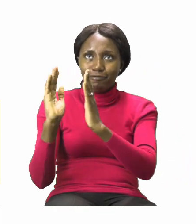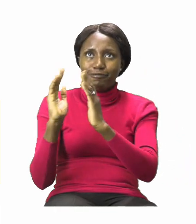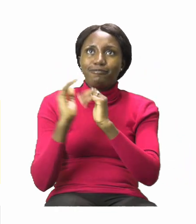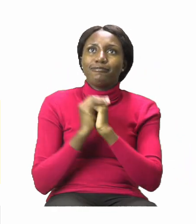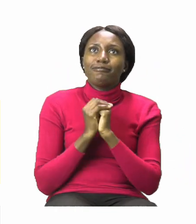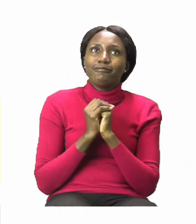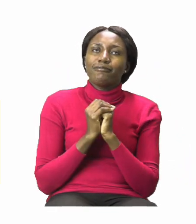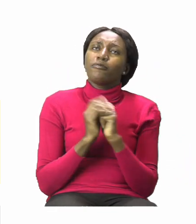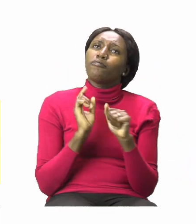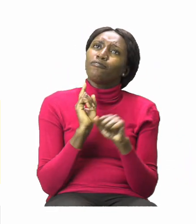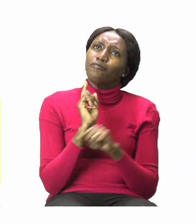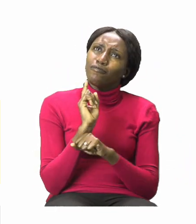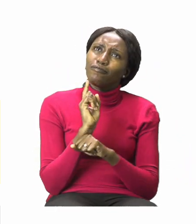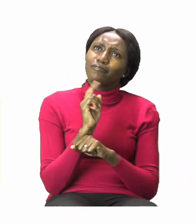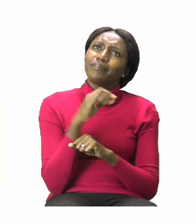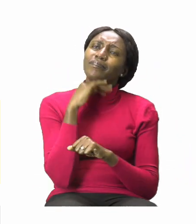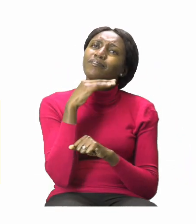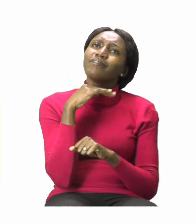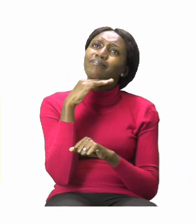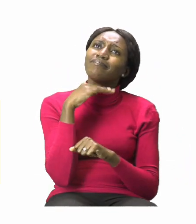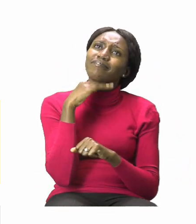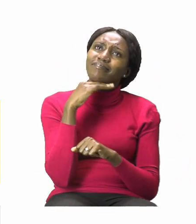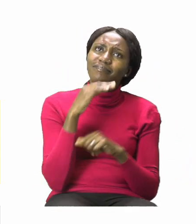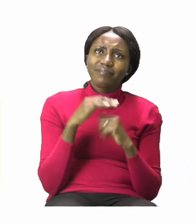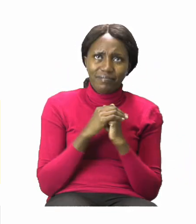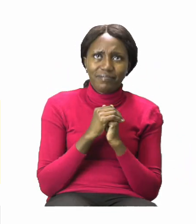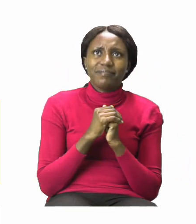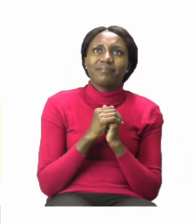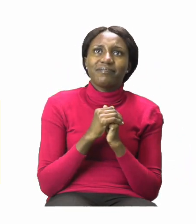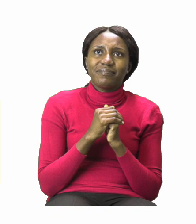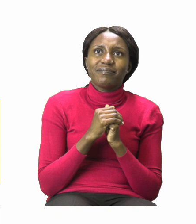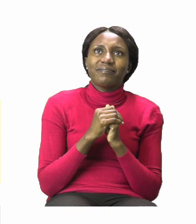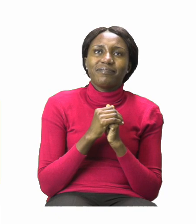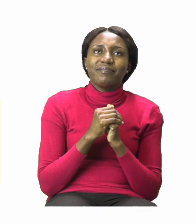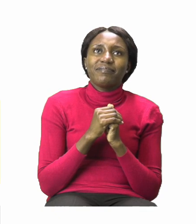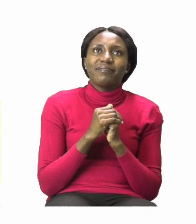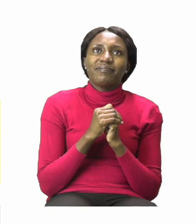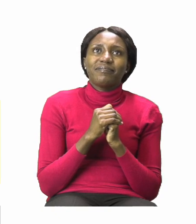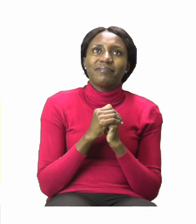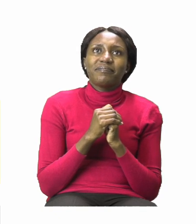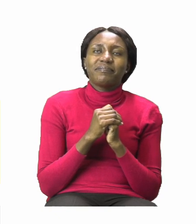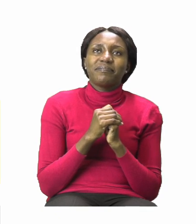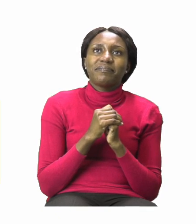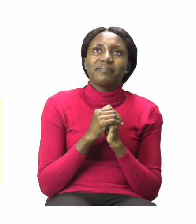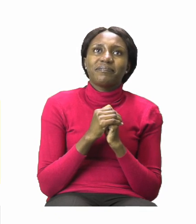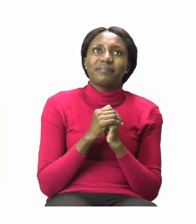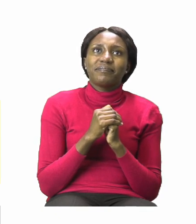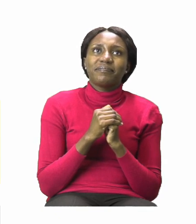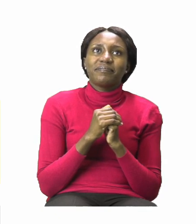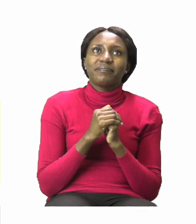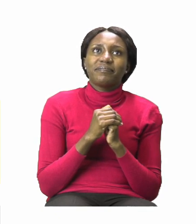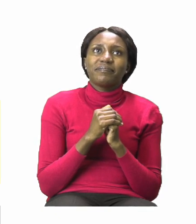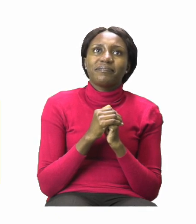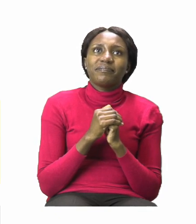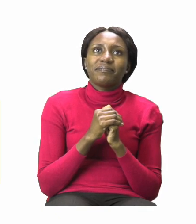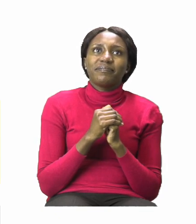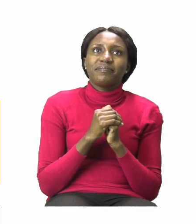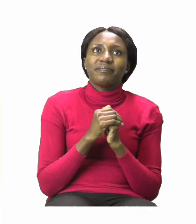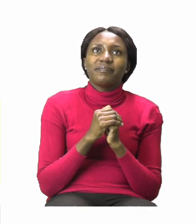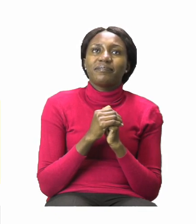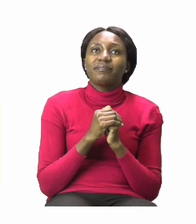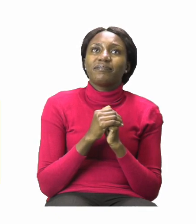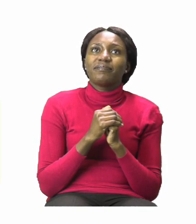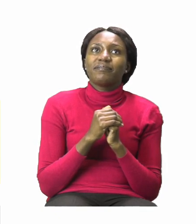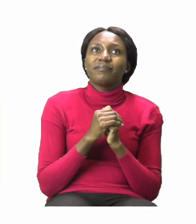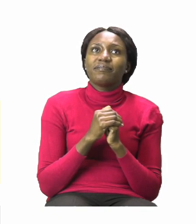to listen to the story. And I have just the story for this one. The story I'm going to tell you is the